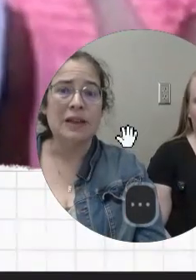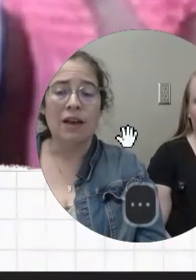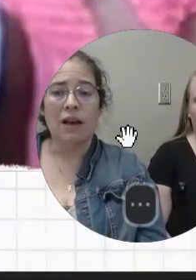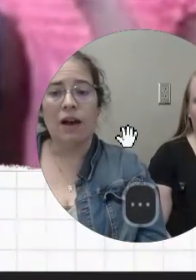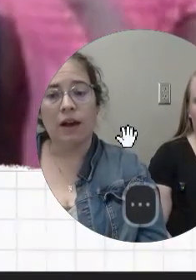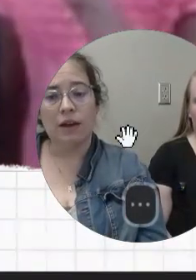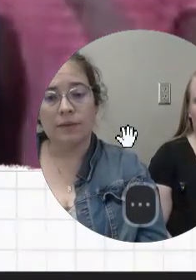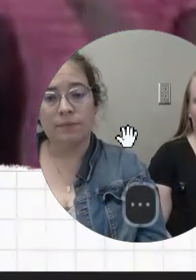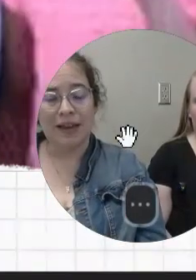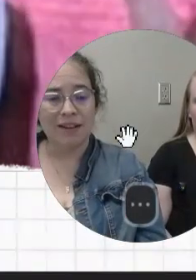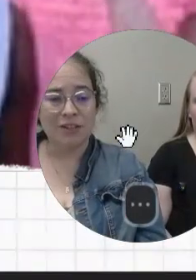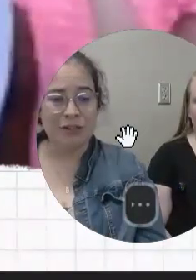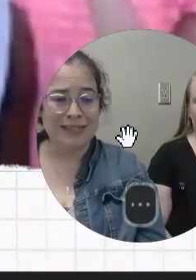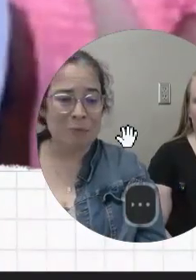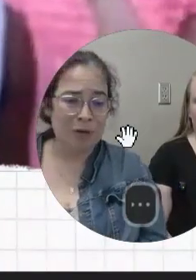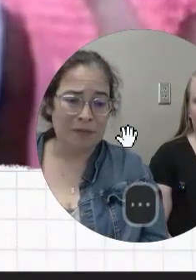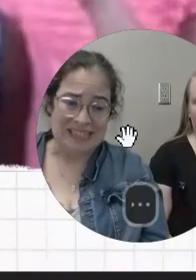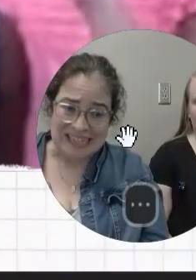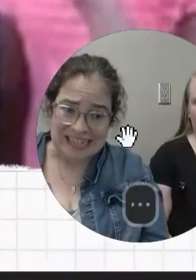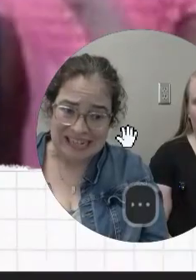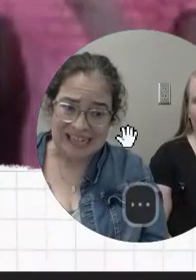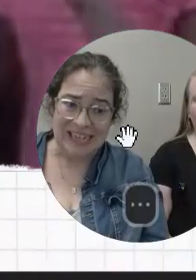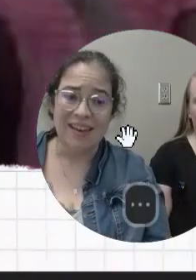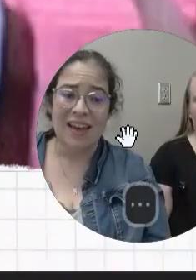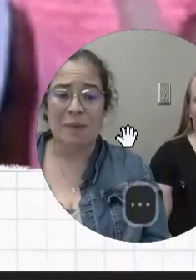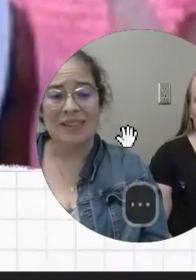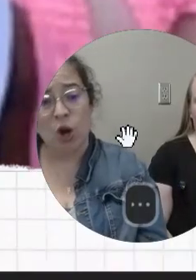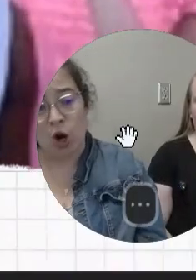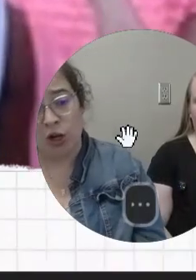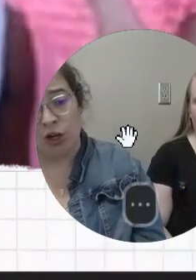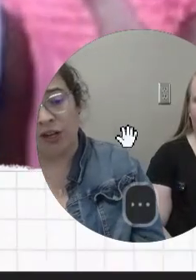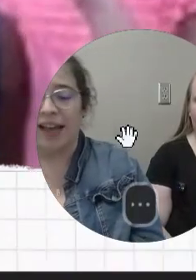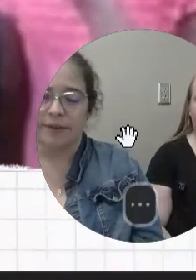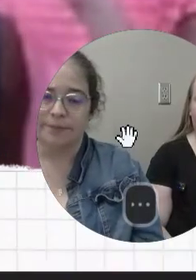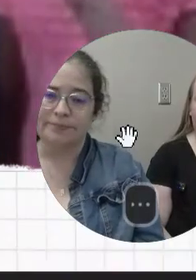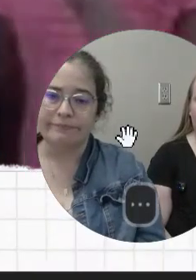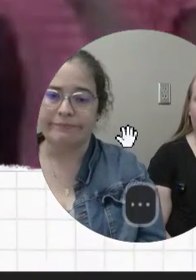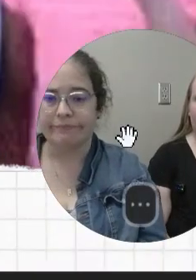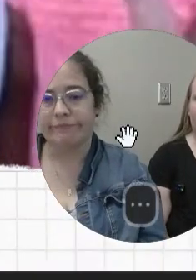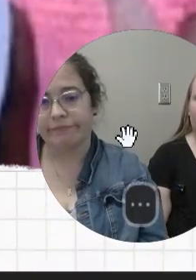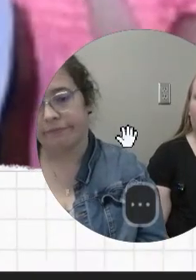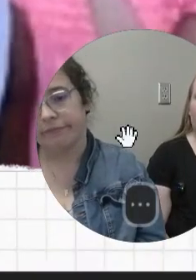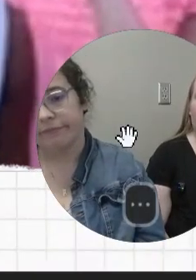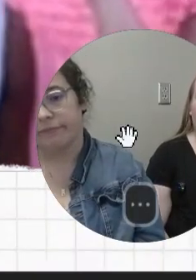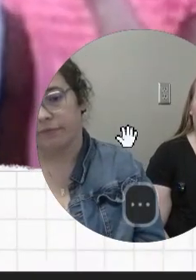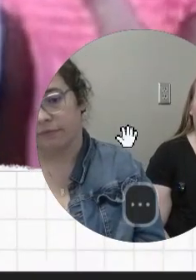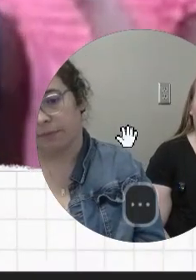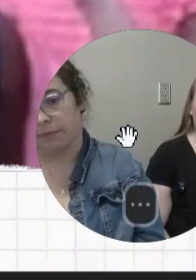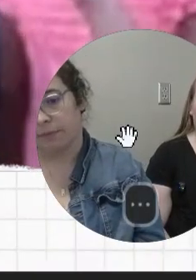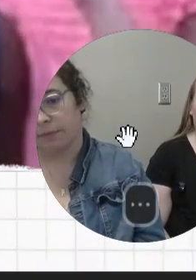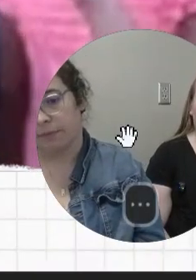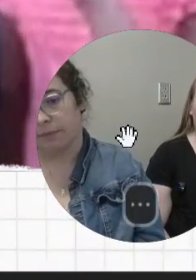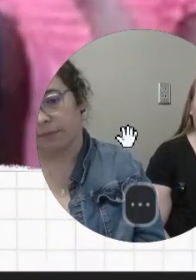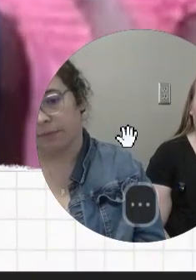make it harder to use those visual cues. It can also lead to more fatigue. It makes it harder.